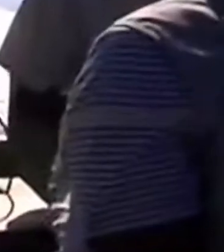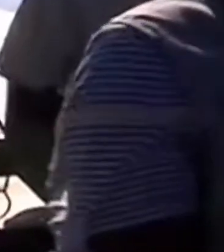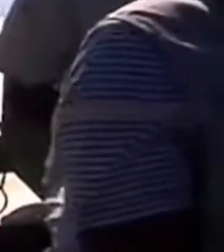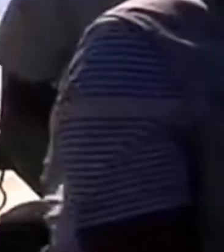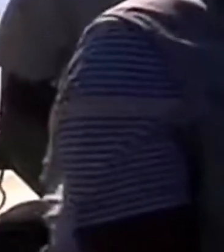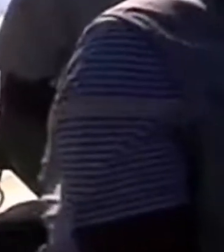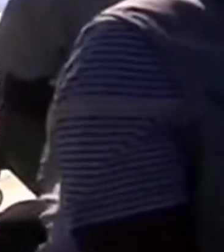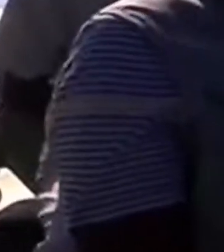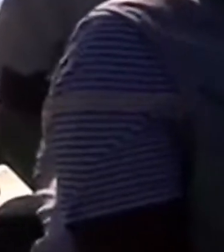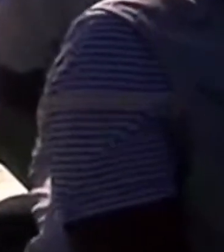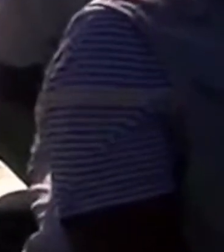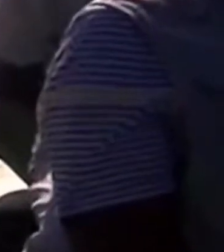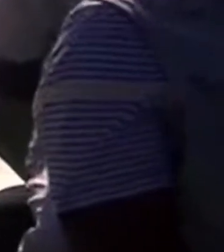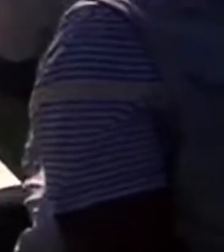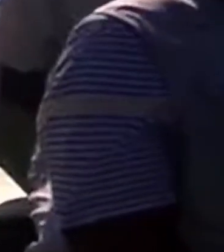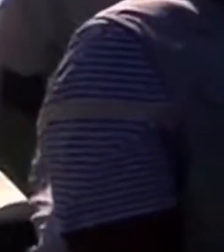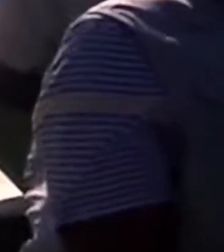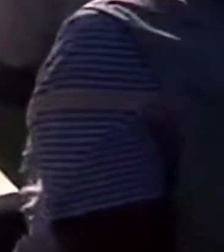live.